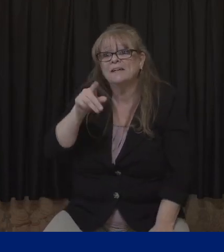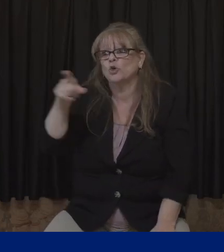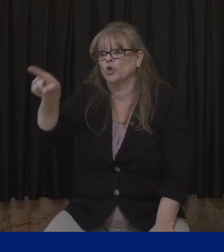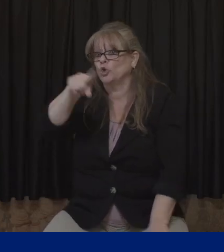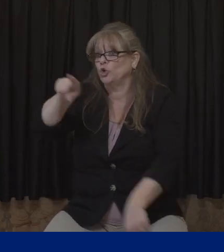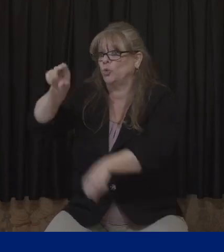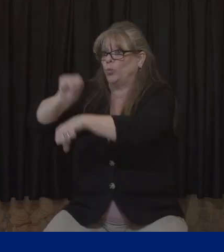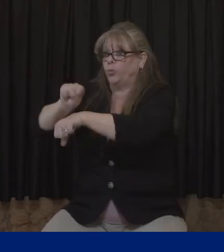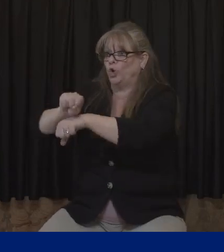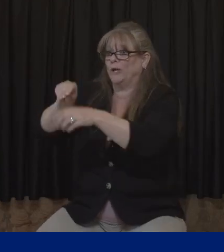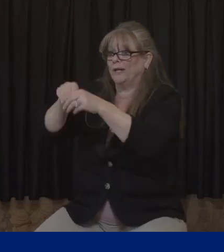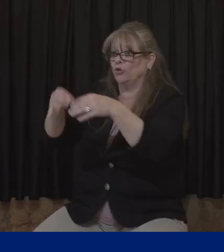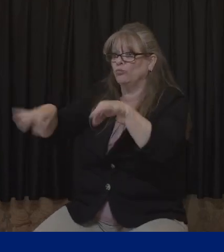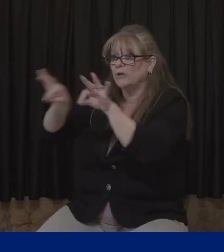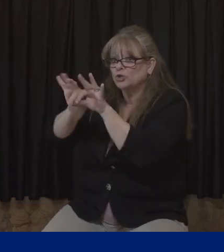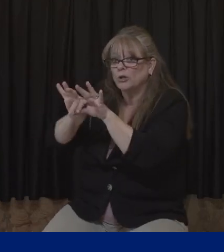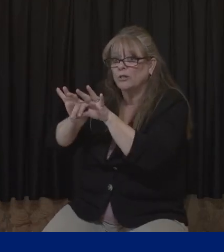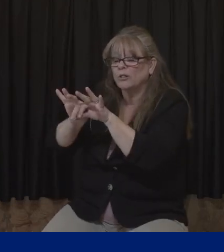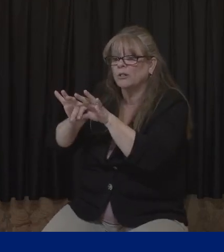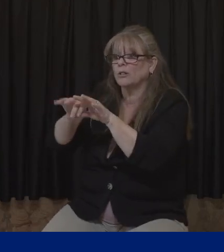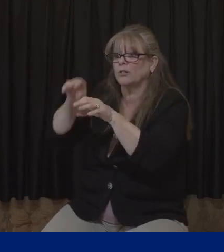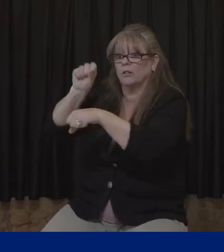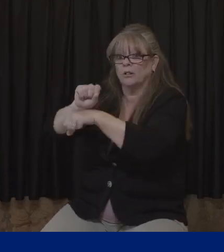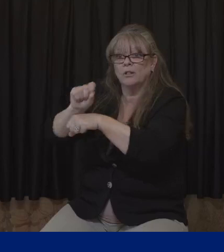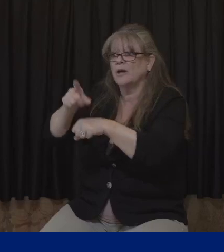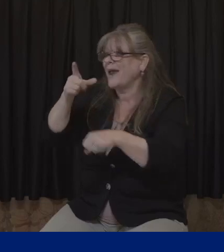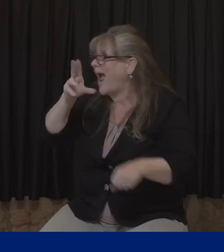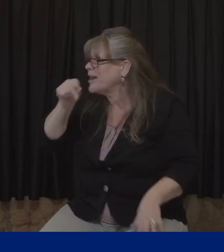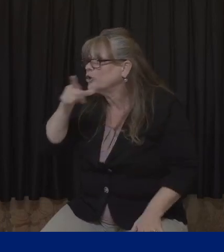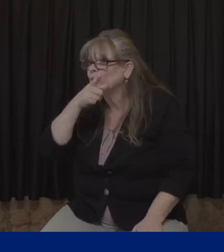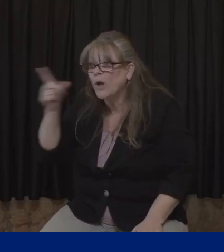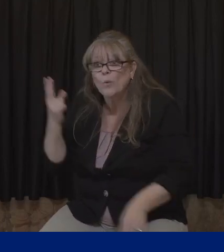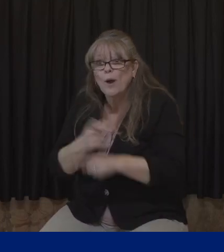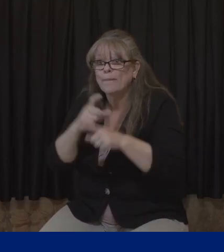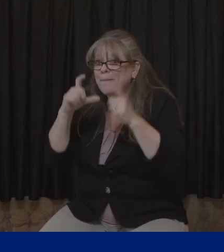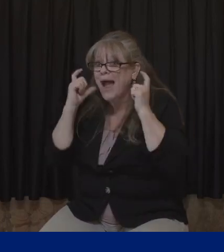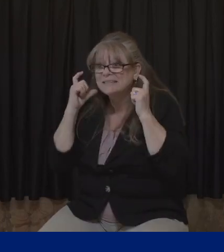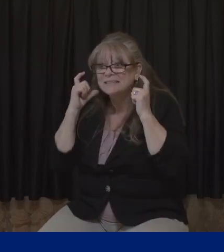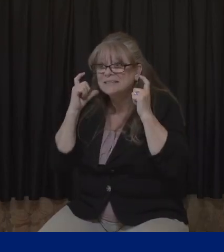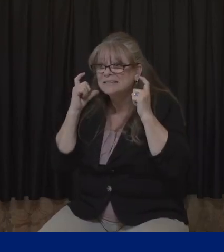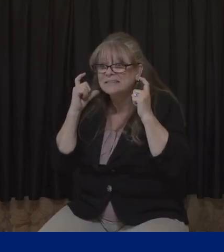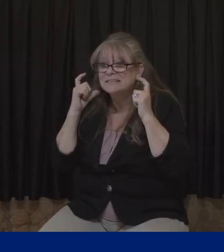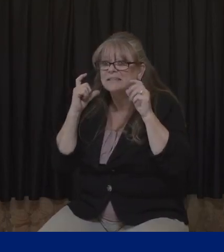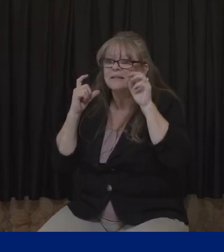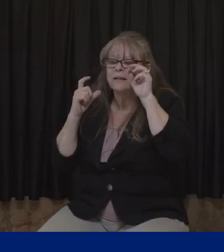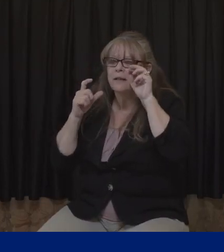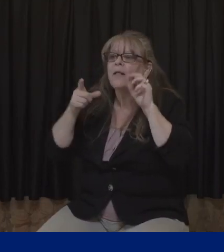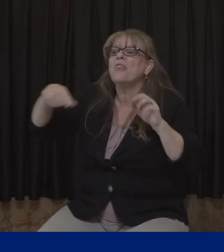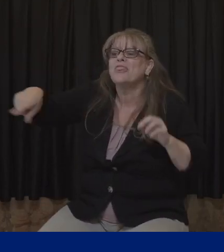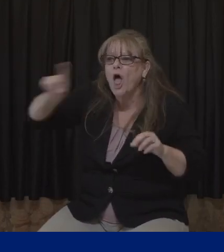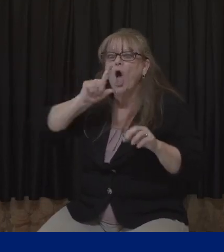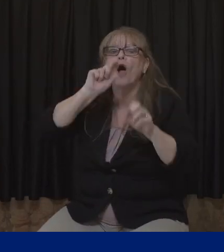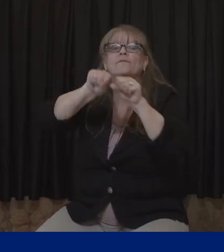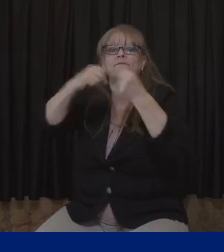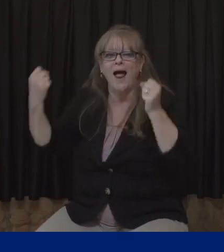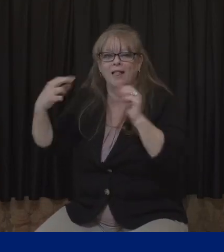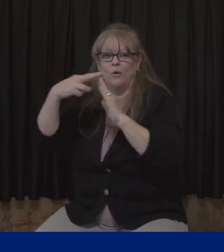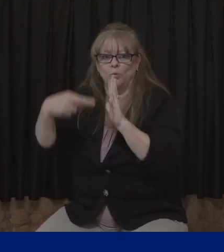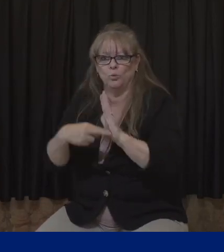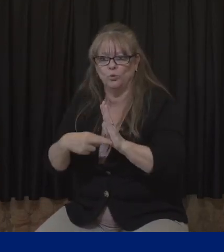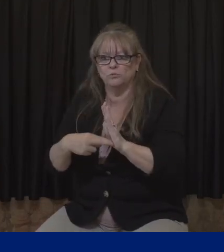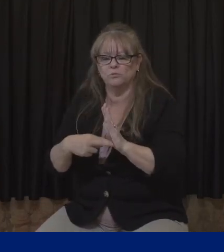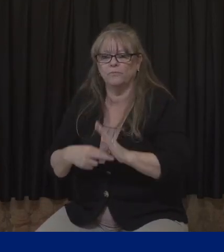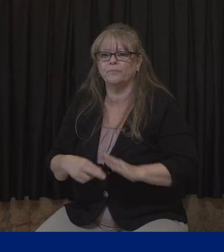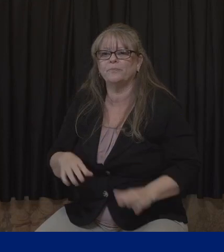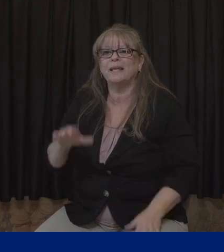First of all, you're violating the laws of the state of Colorado. If you are working in essential retail, which is already open, or any retail that opens May 1st, you